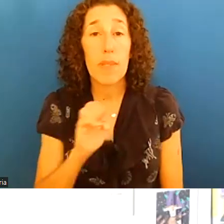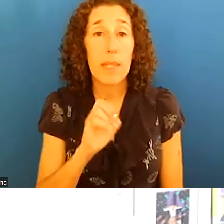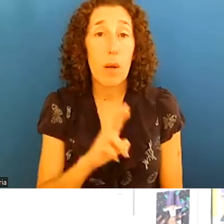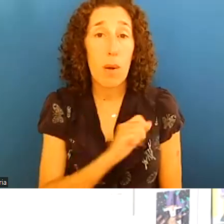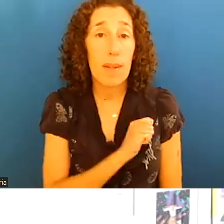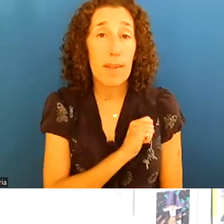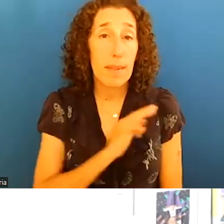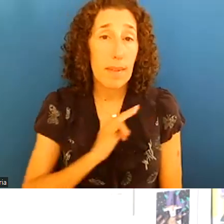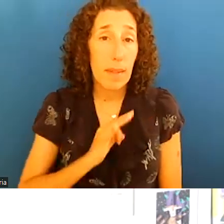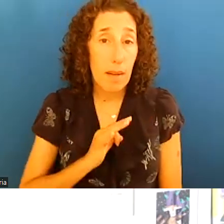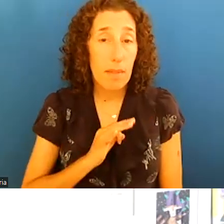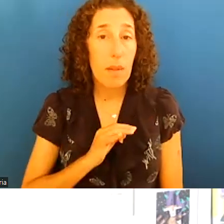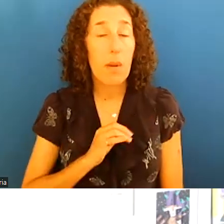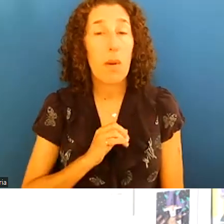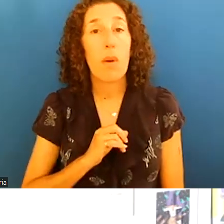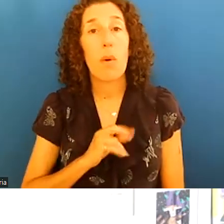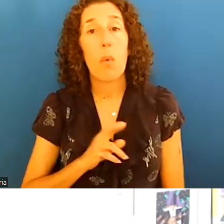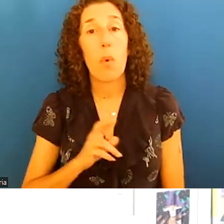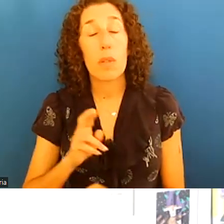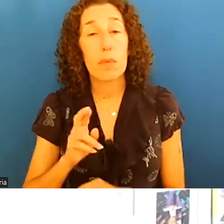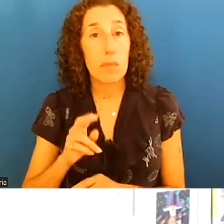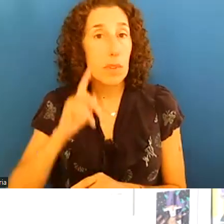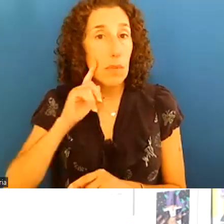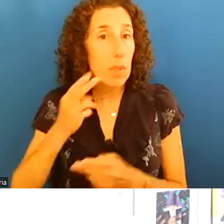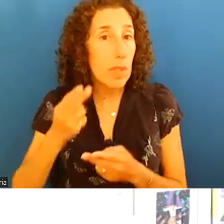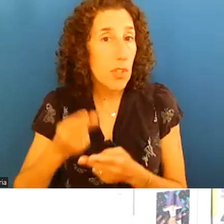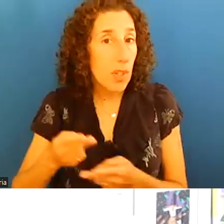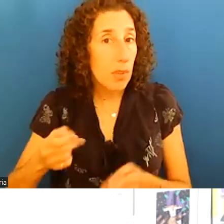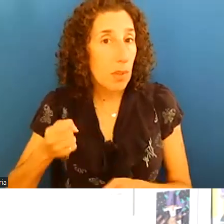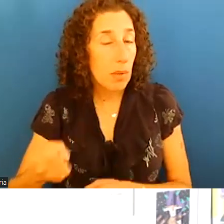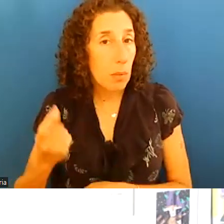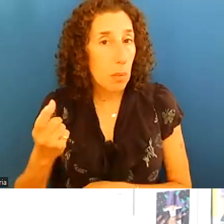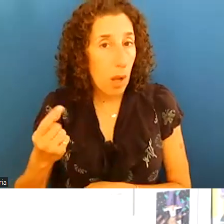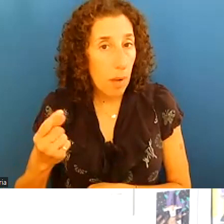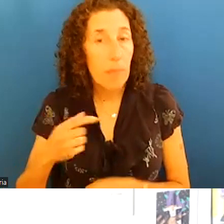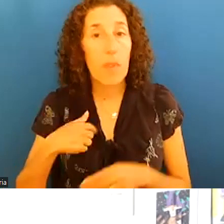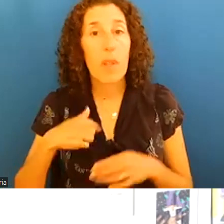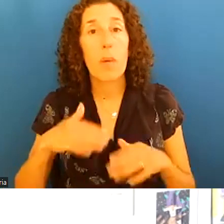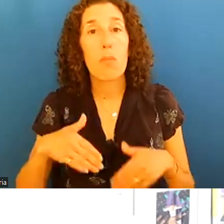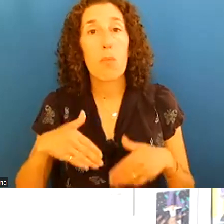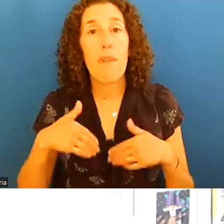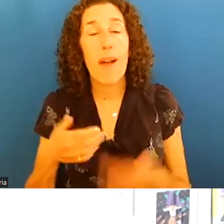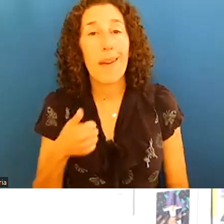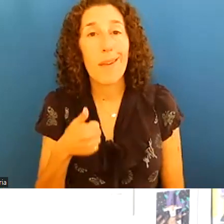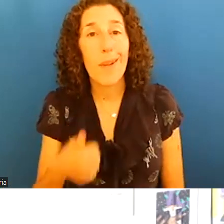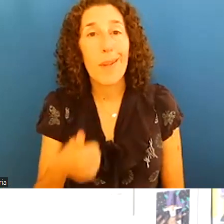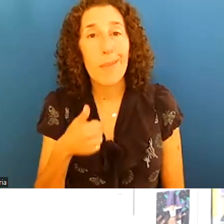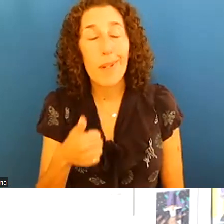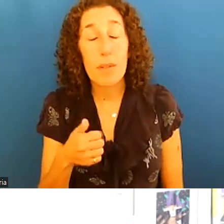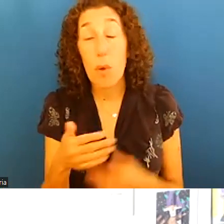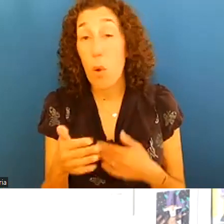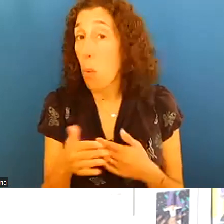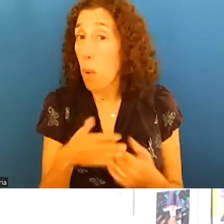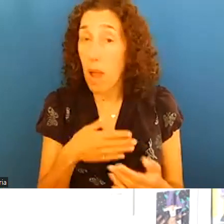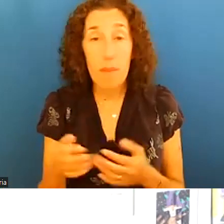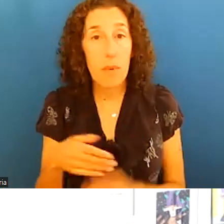incident, after they're done at the hospital, providing transportation. Honestly, it's just whatever they might need. So like